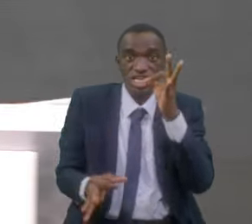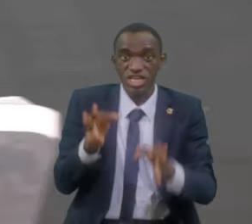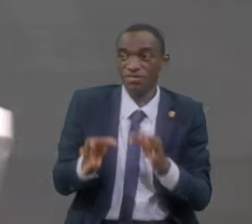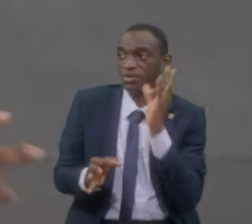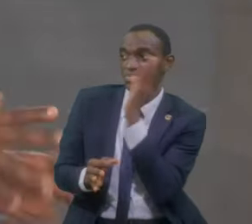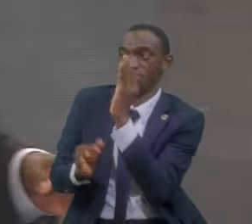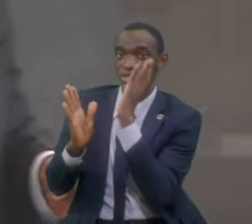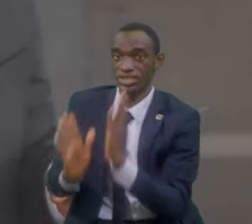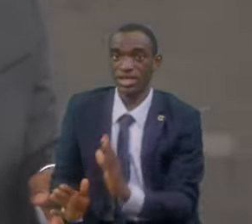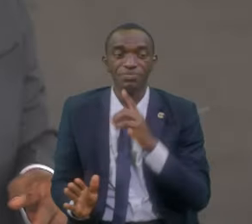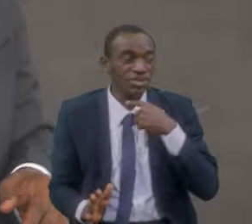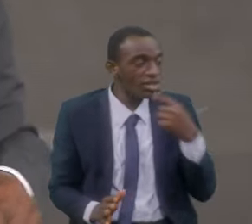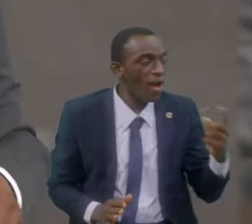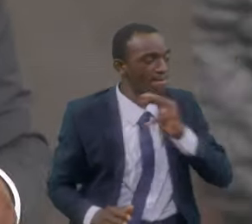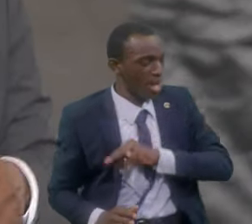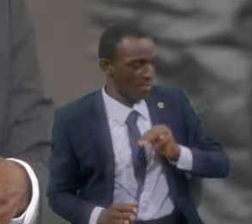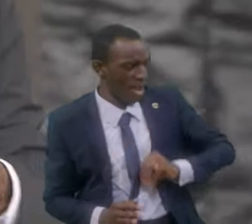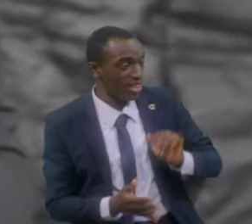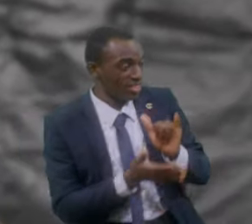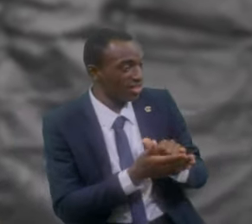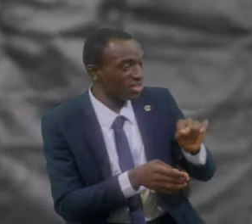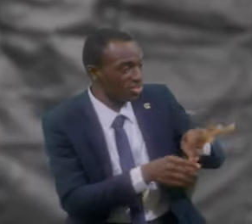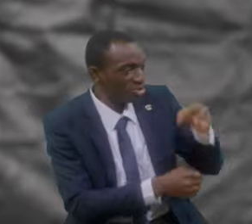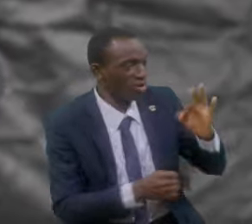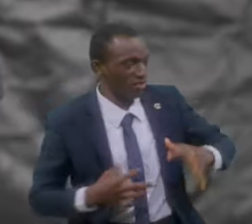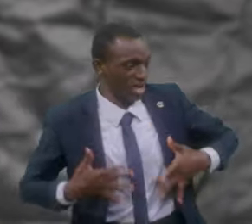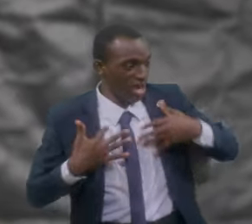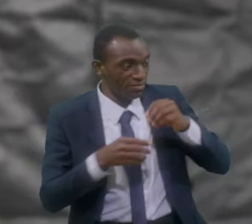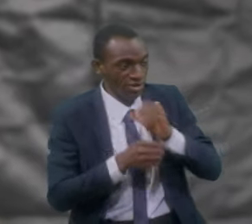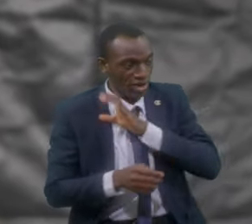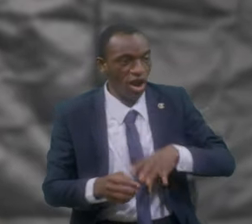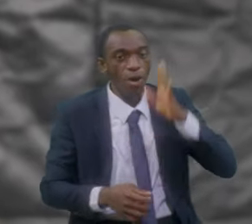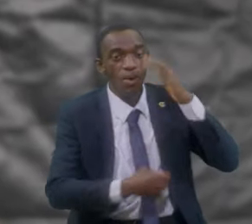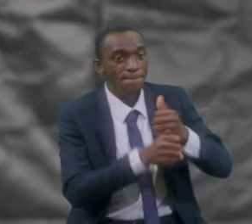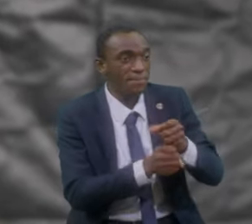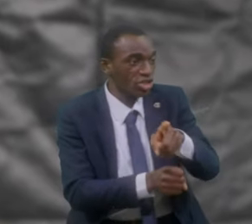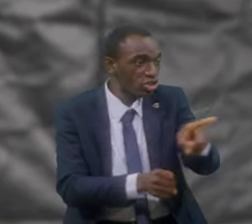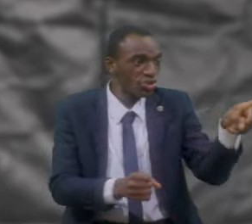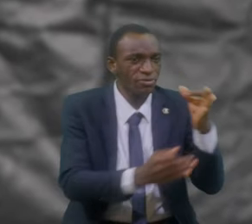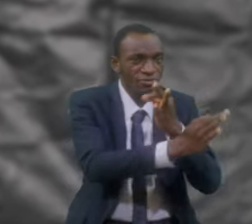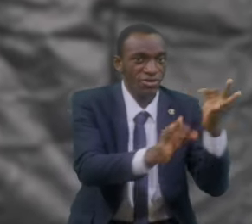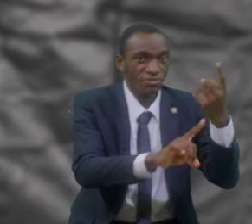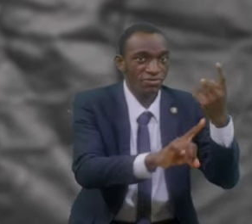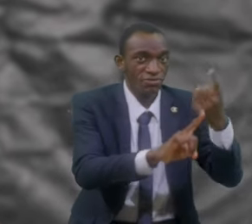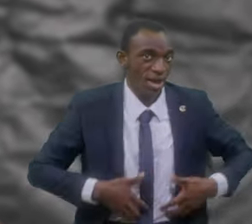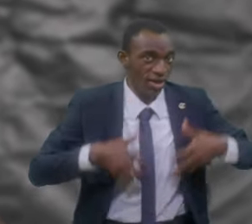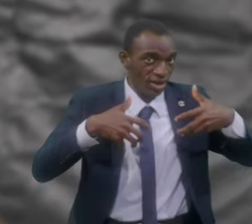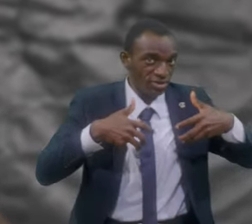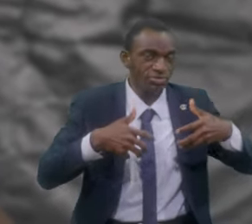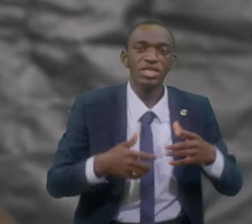in Christ will make you free from anger, the preacher, the